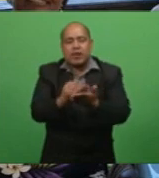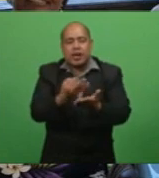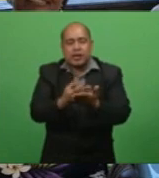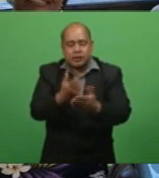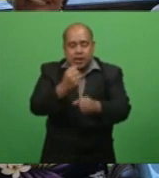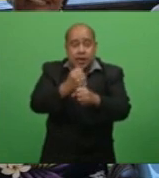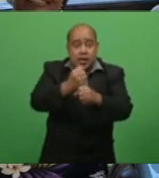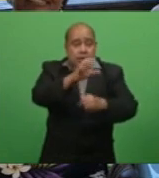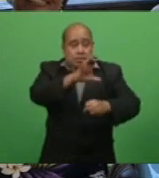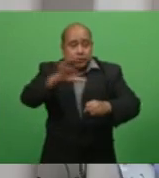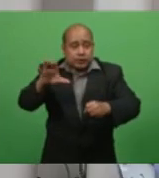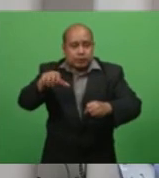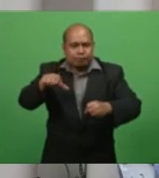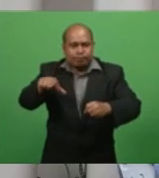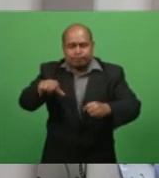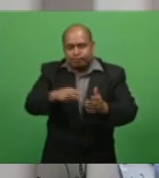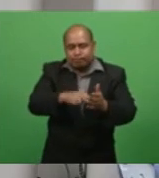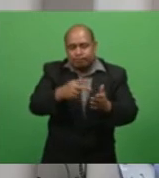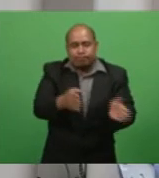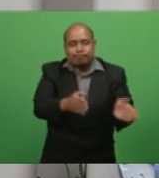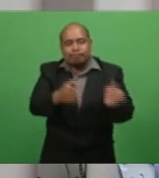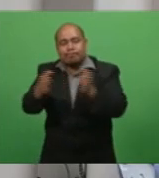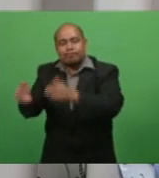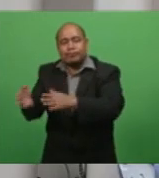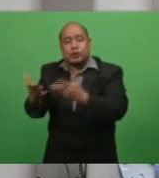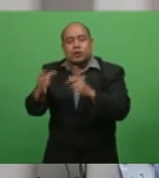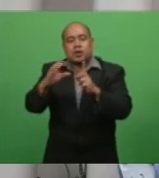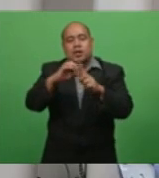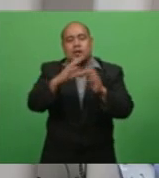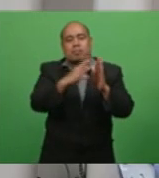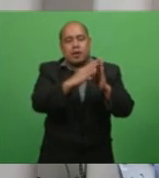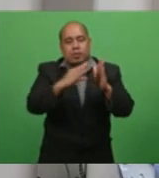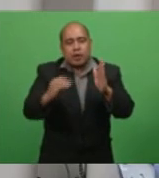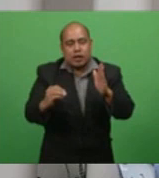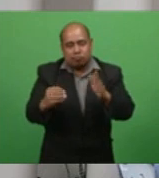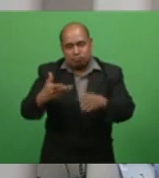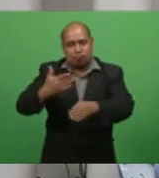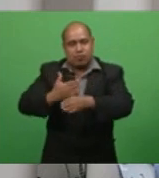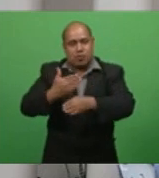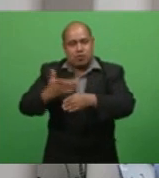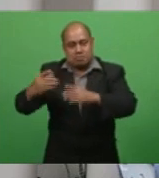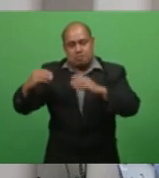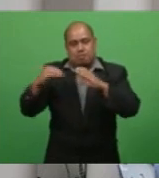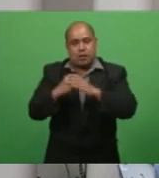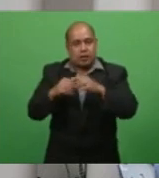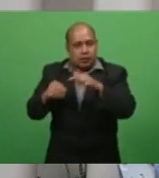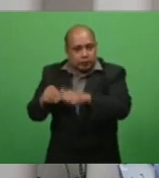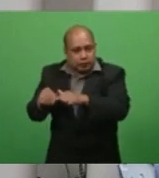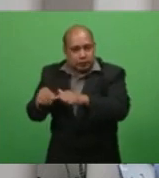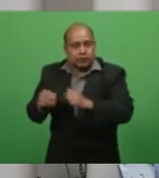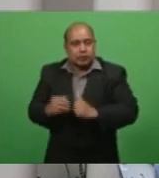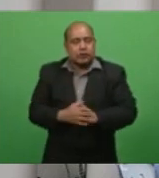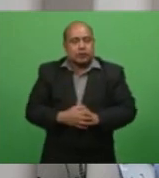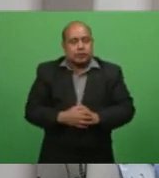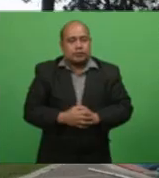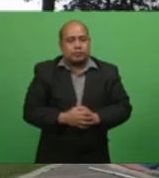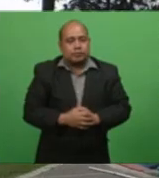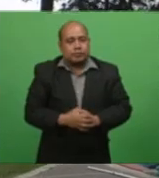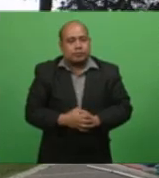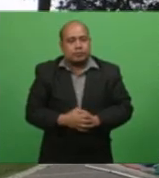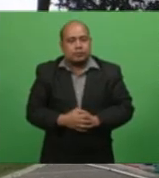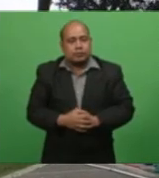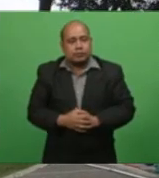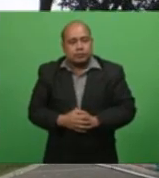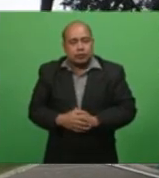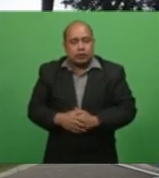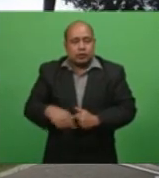Guinea, and I worked there for a merchant bank that was, the biggest shareholder in that merchant bank was Rothschilds. Sunday